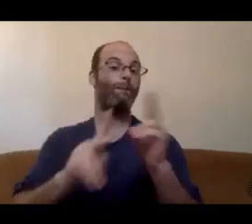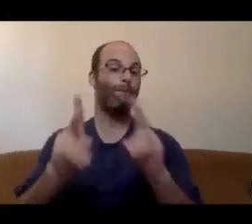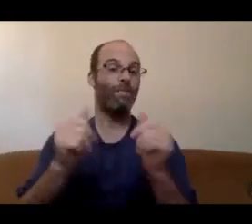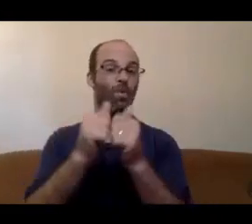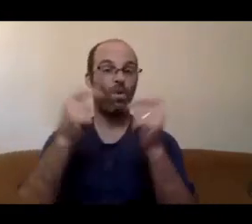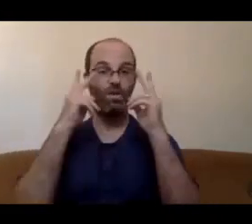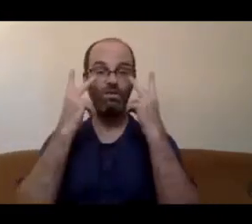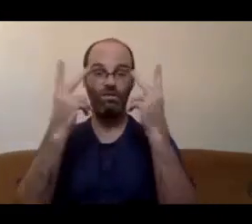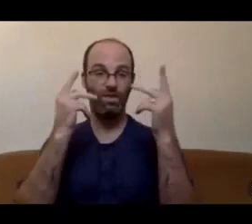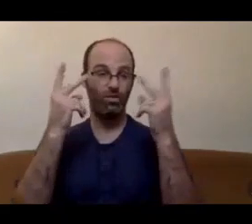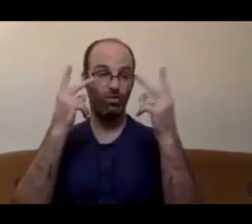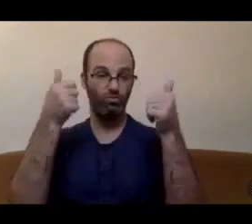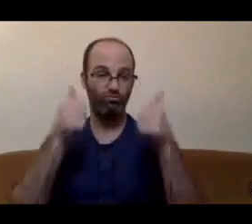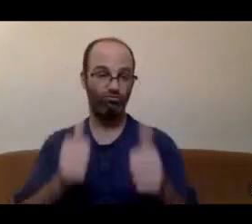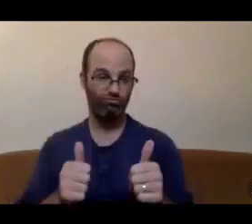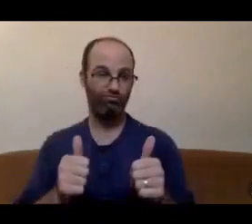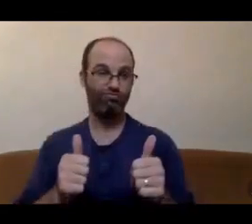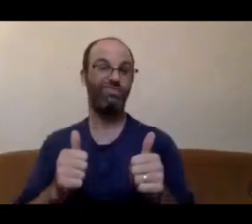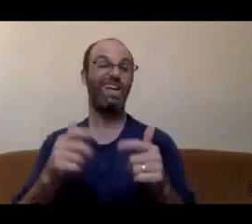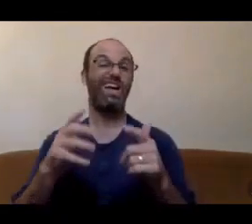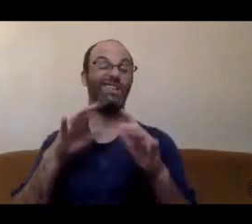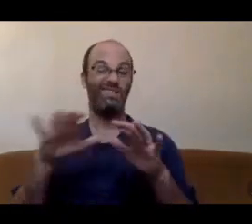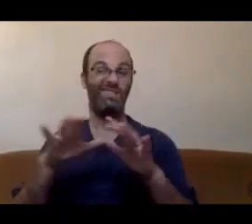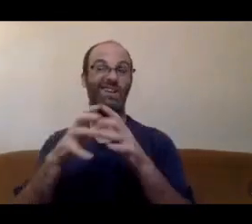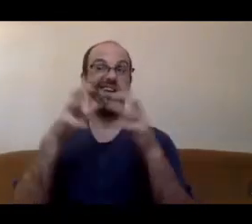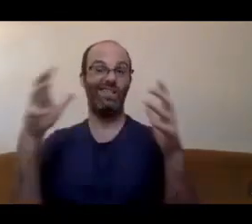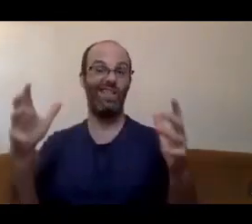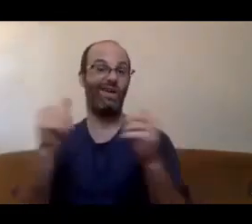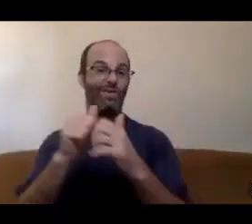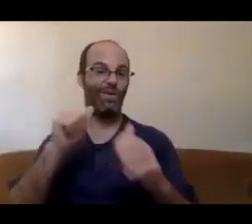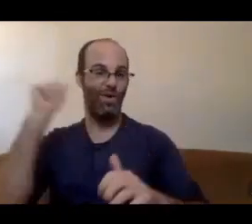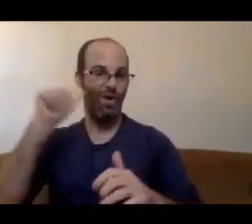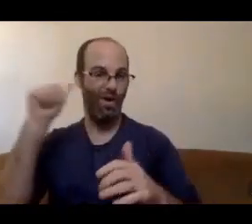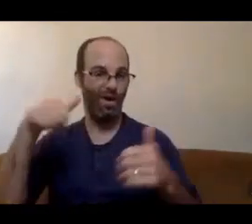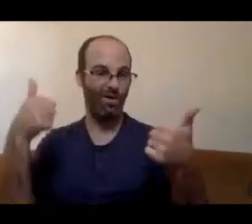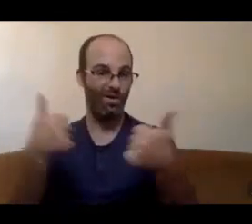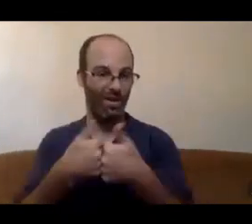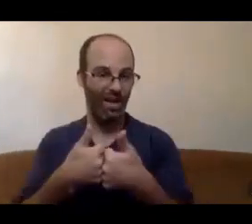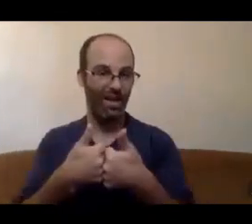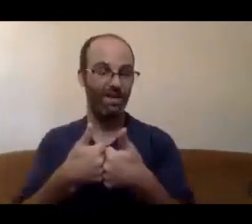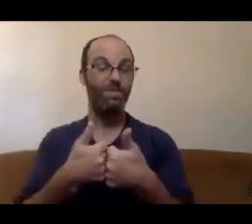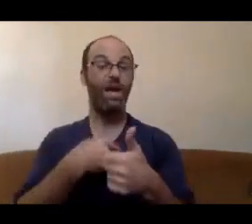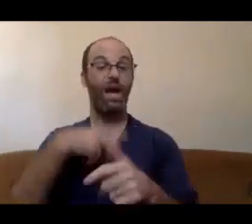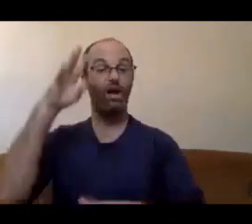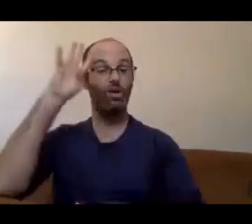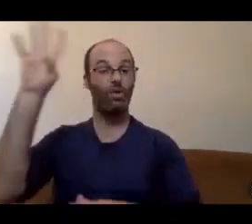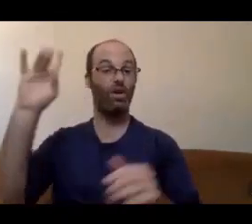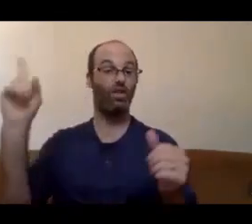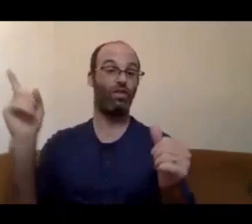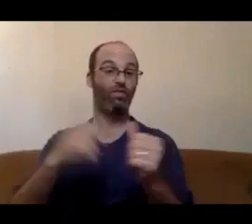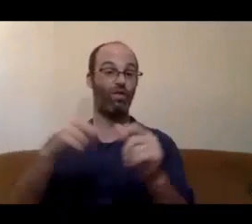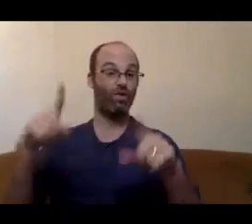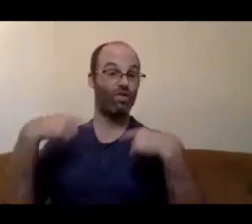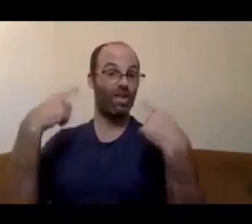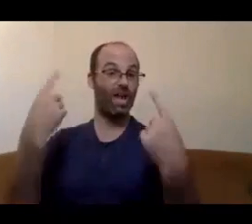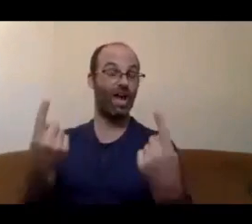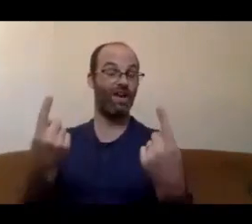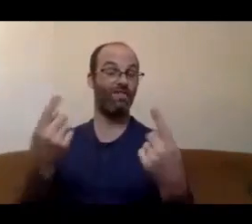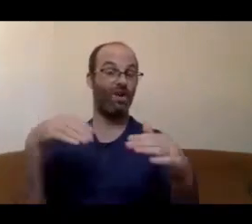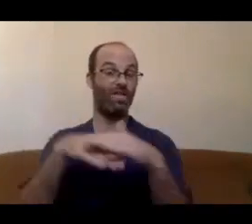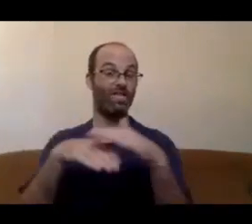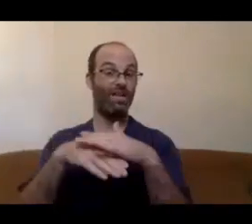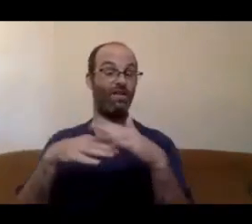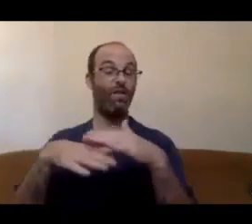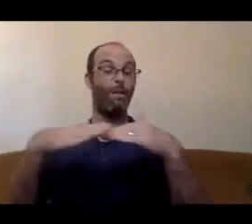headway into the audio game space by charting ground, creating the first ever accessible platforming game. And I've